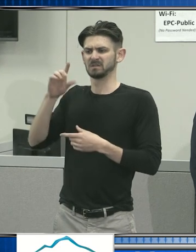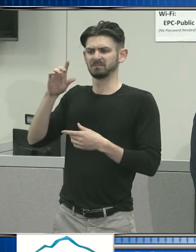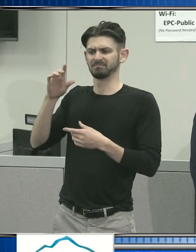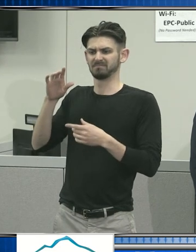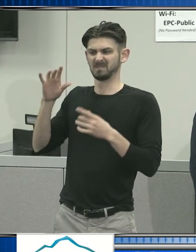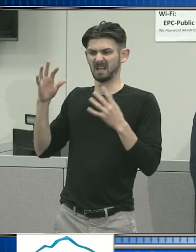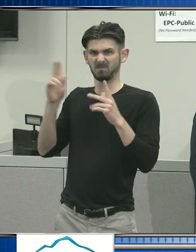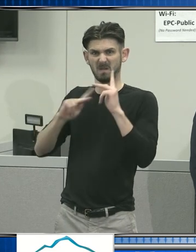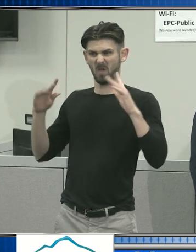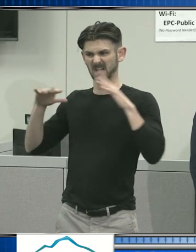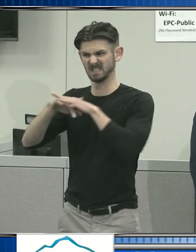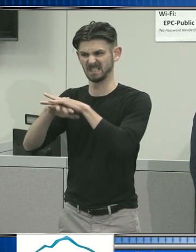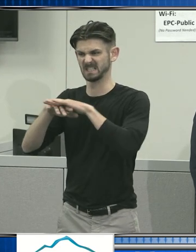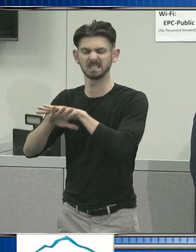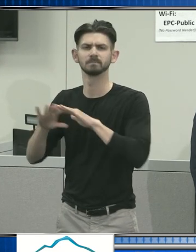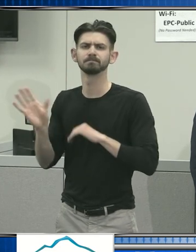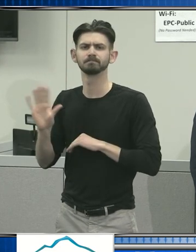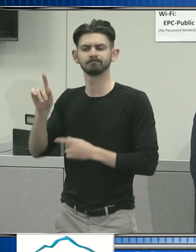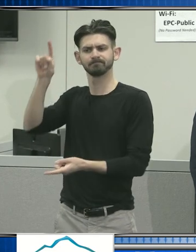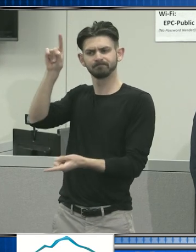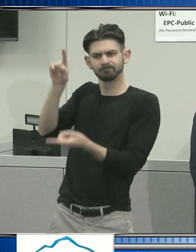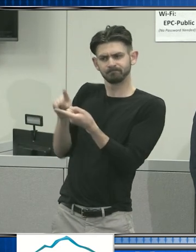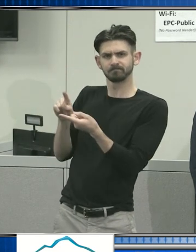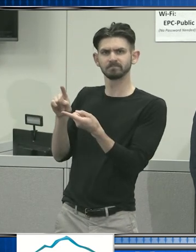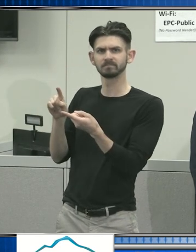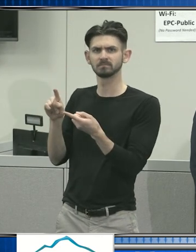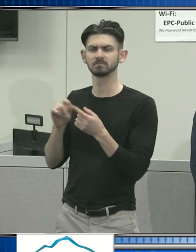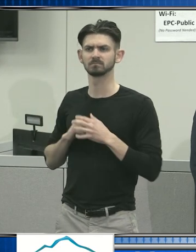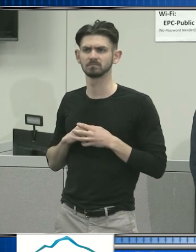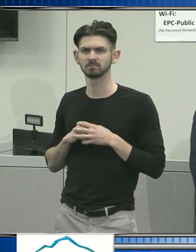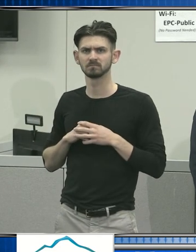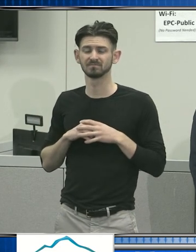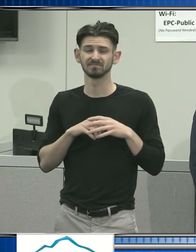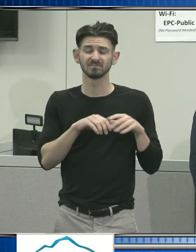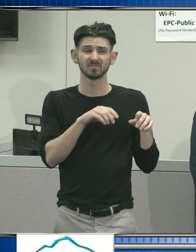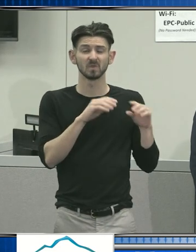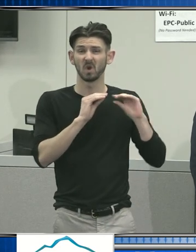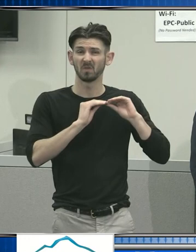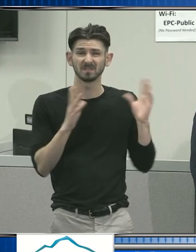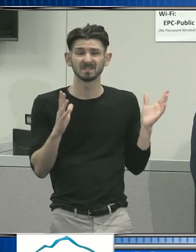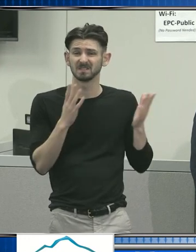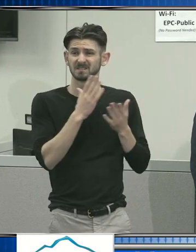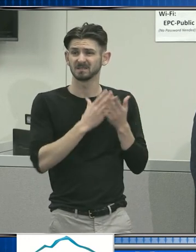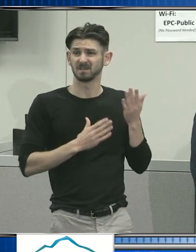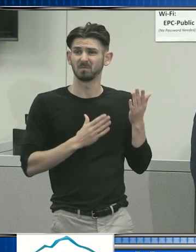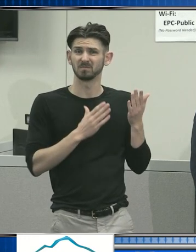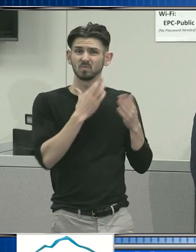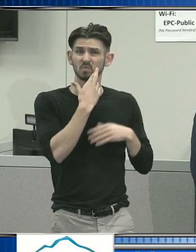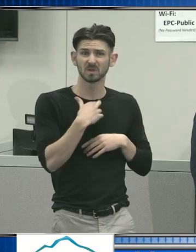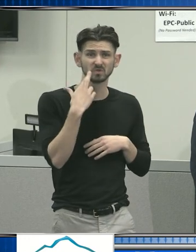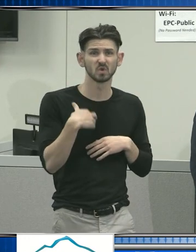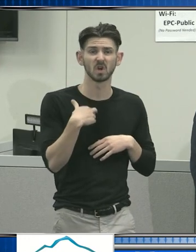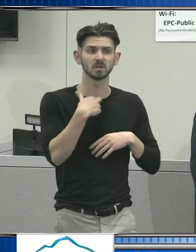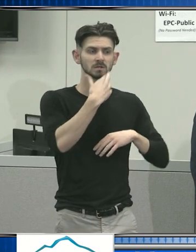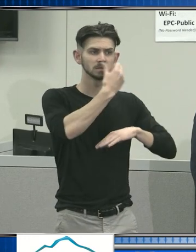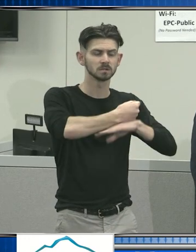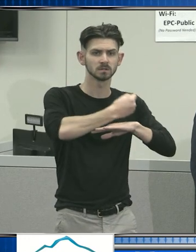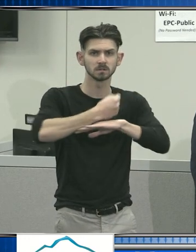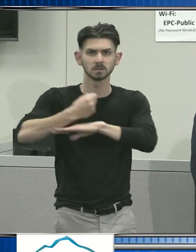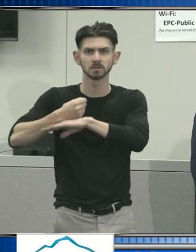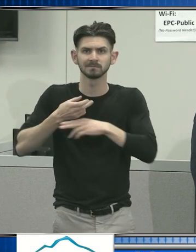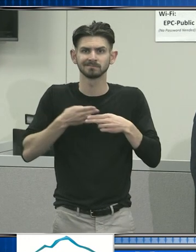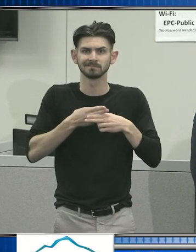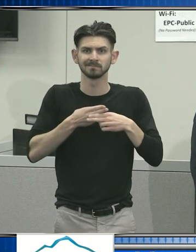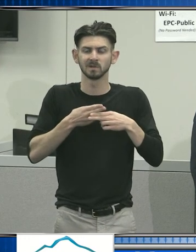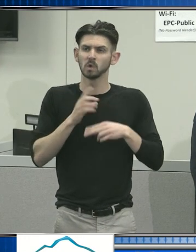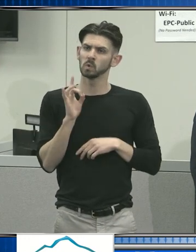hurting. Obviously, the closure of our restaurants to in-service dining is a big blow to